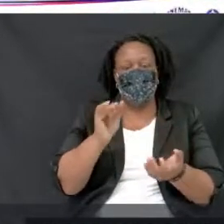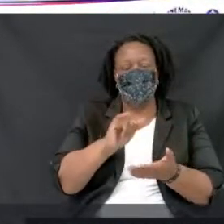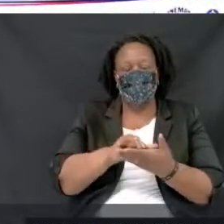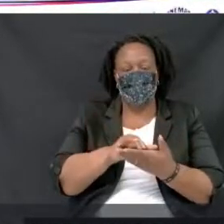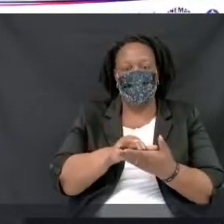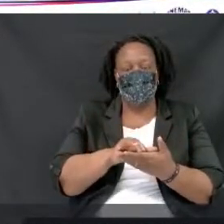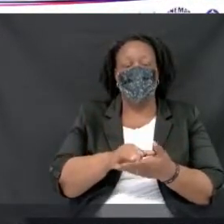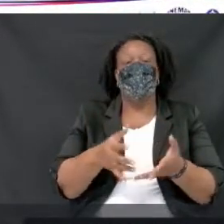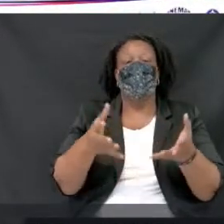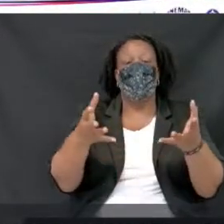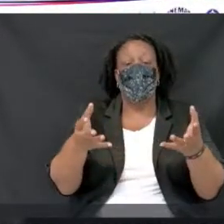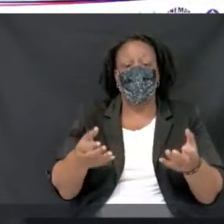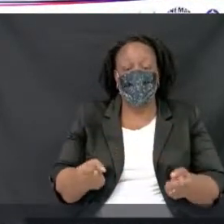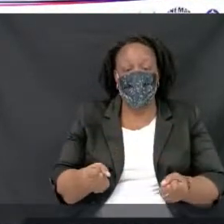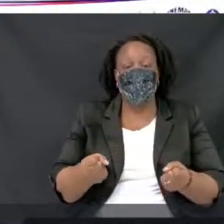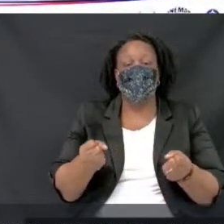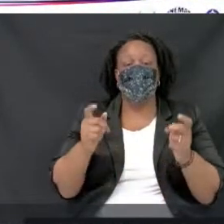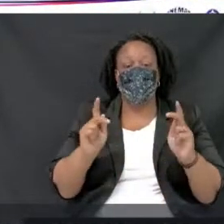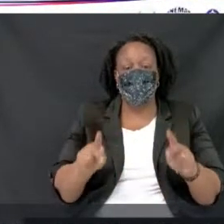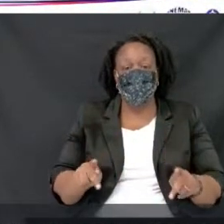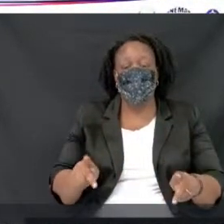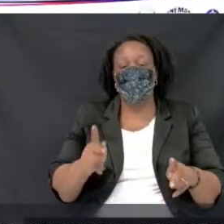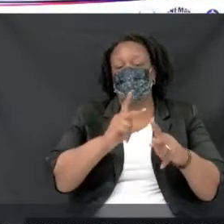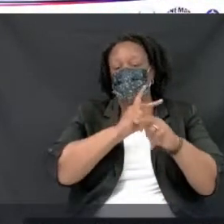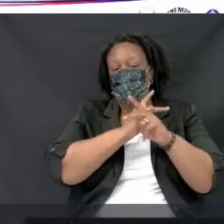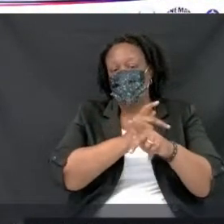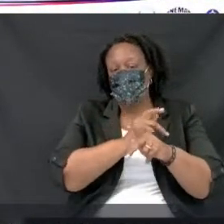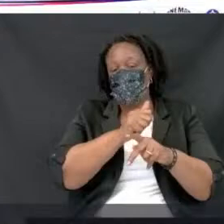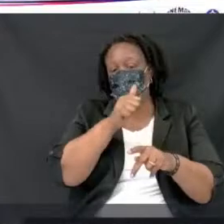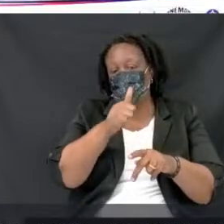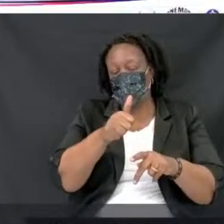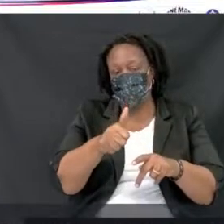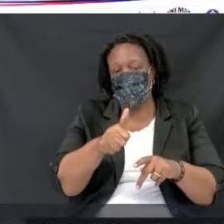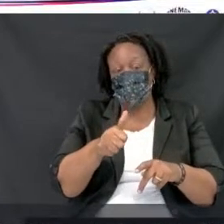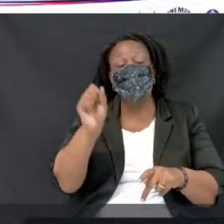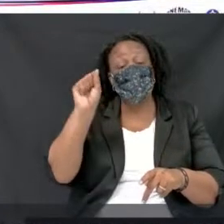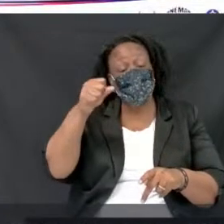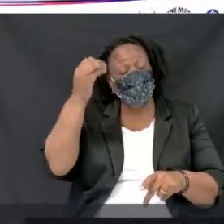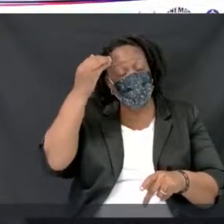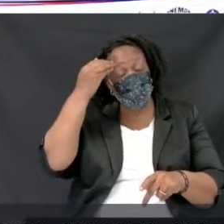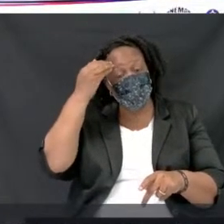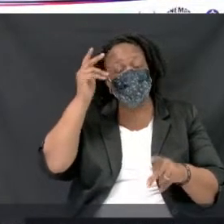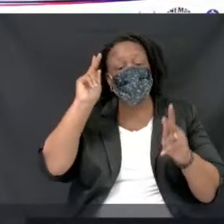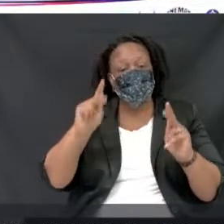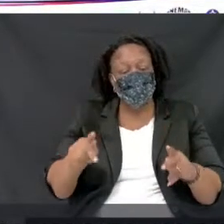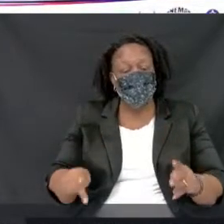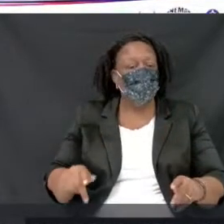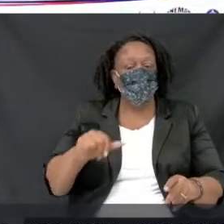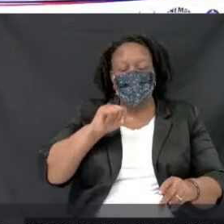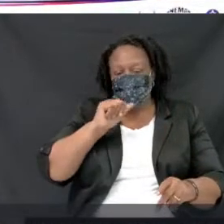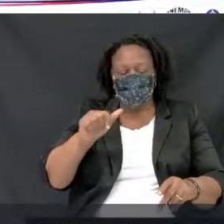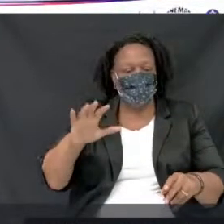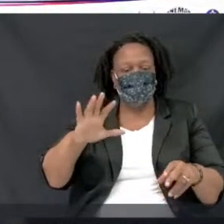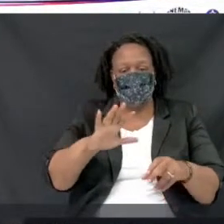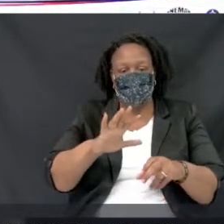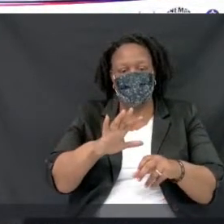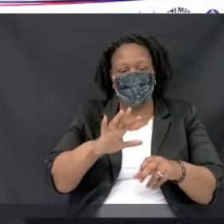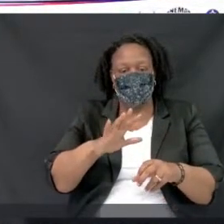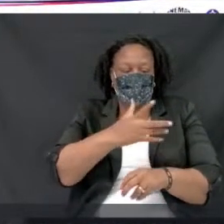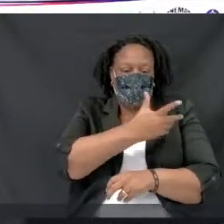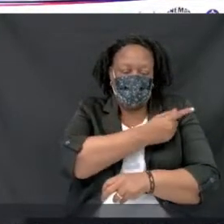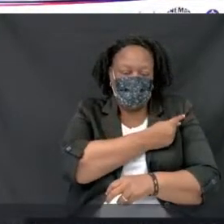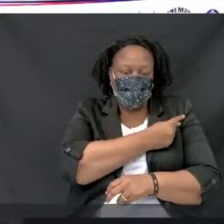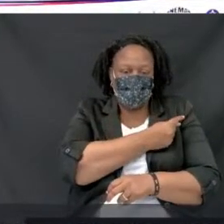protection. Yes, there are people who are moving around in institutions, vaxxed and unvaxxed, but in these